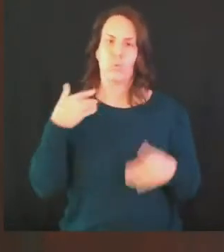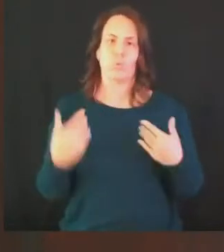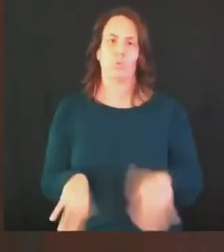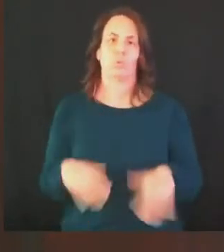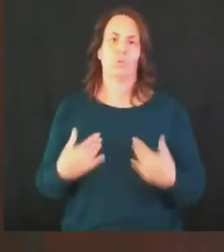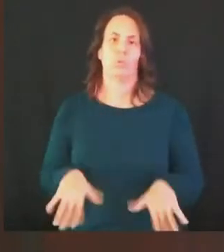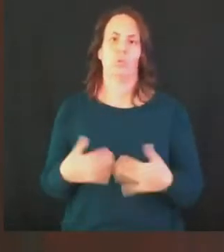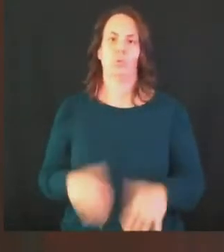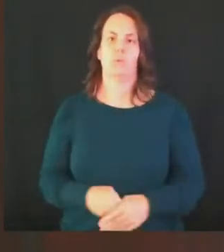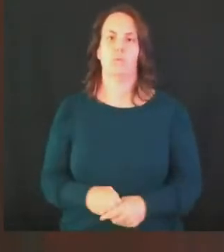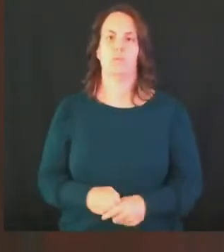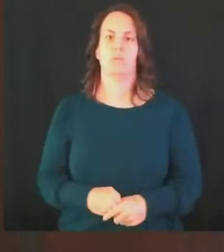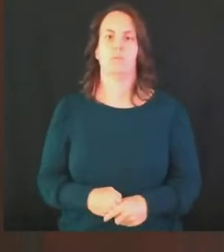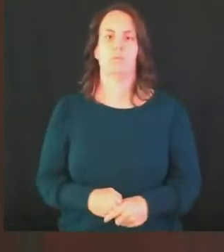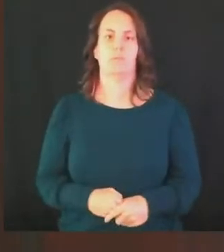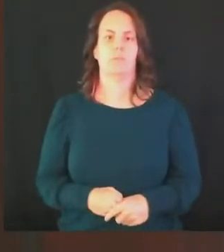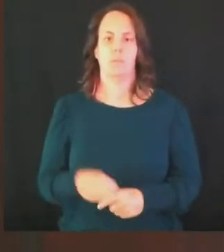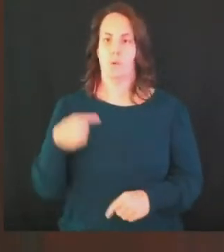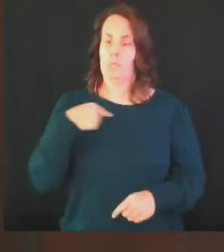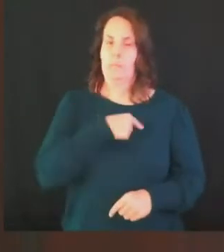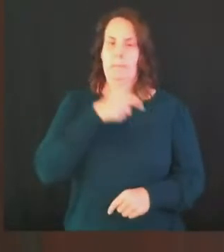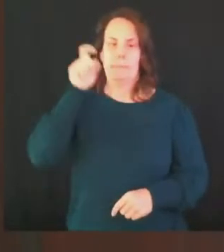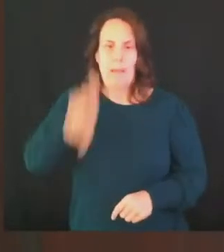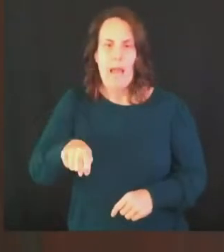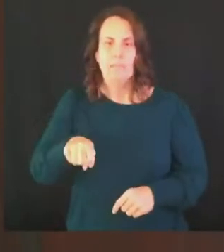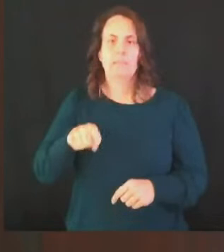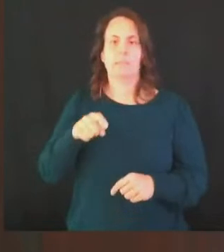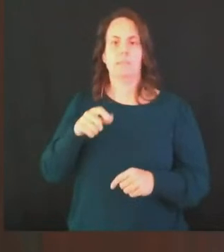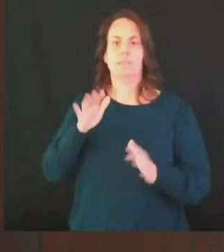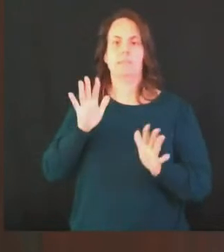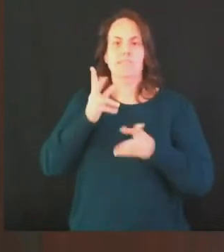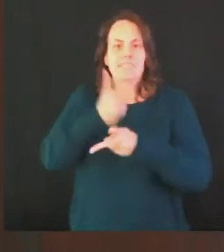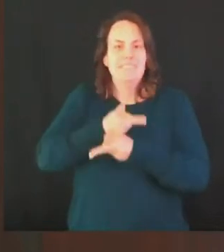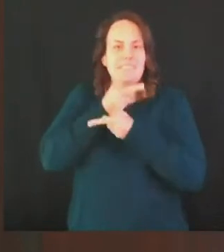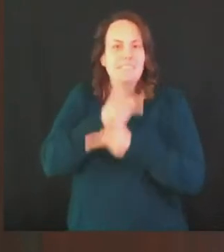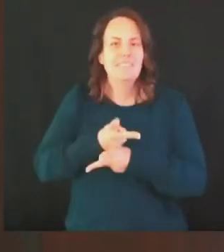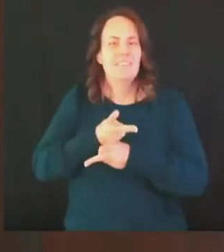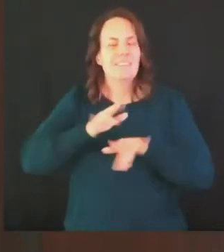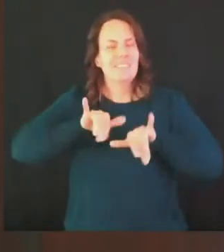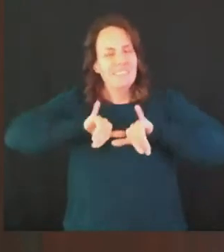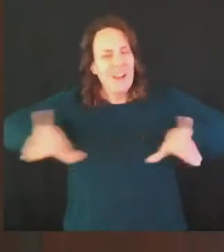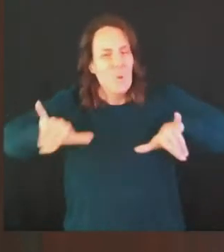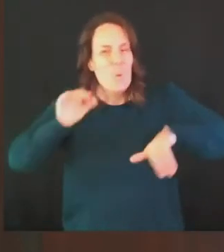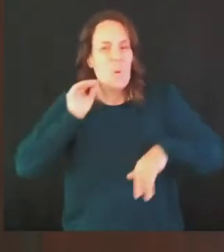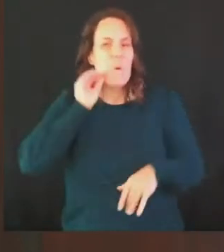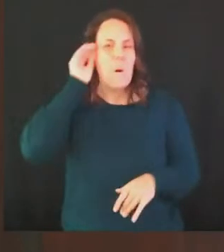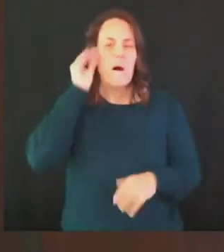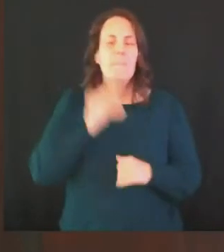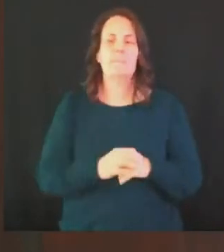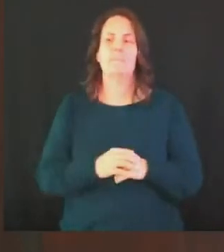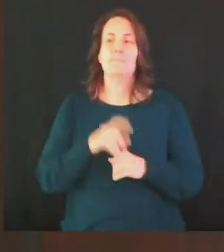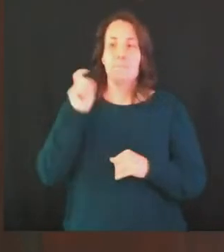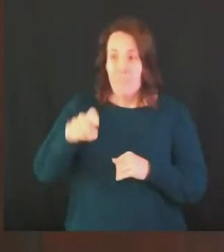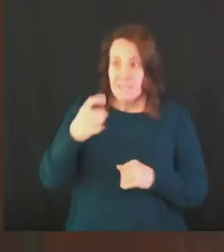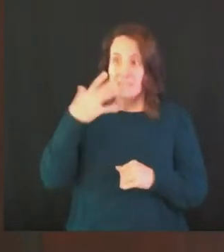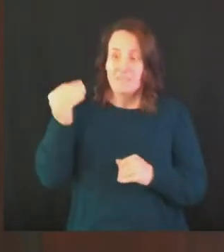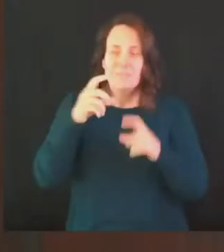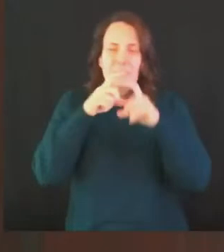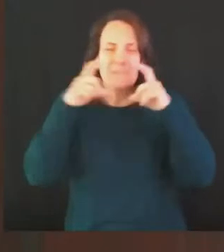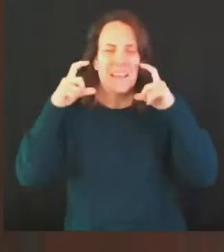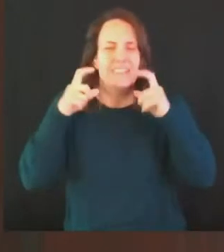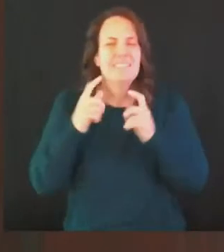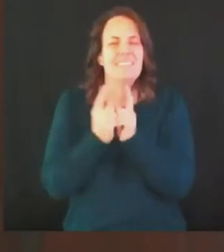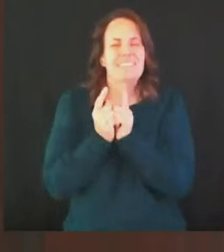and stay home as much as possible and limit travel only to the essential needs. We also need